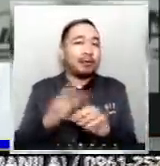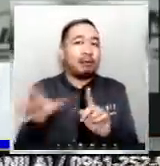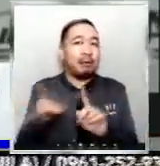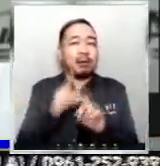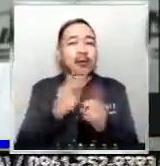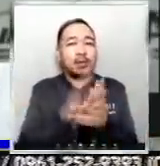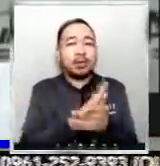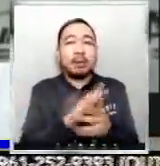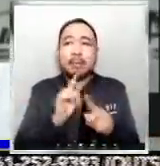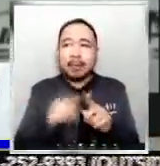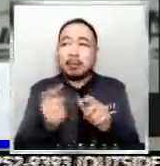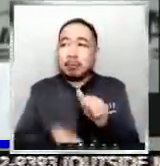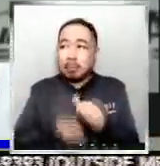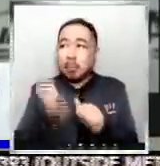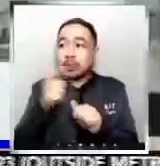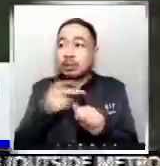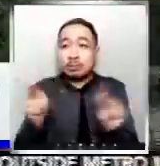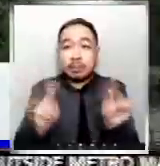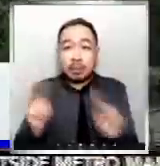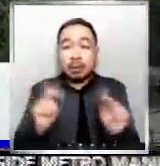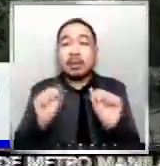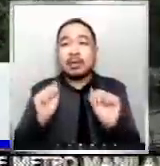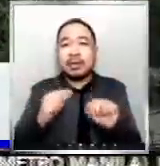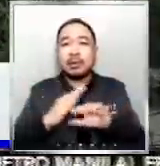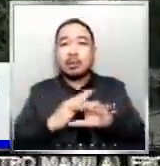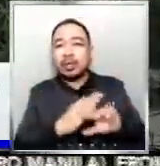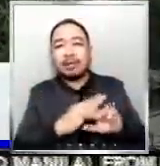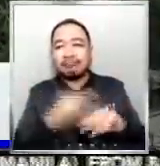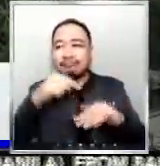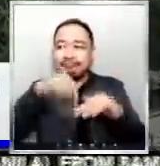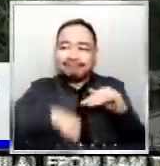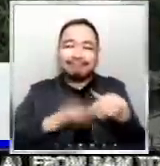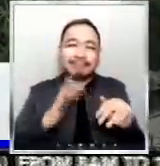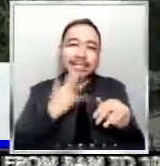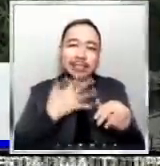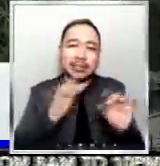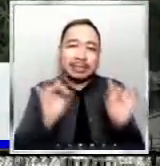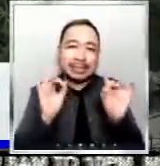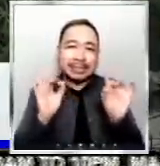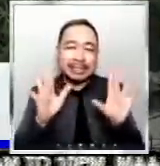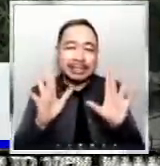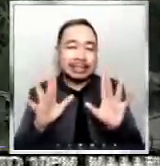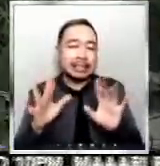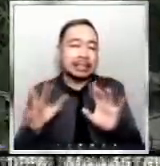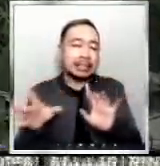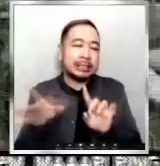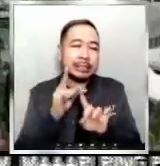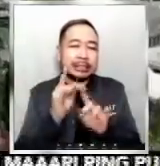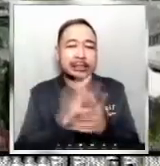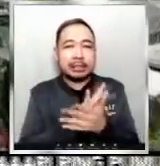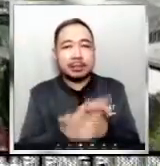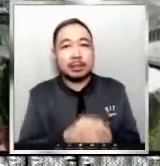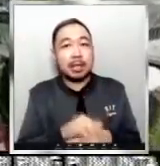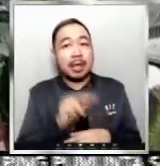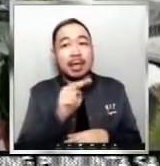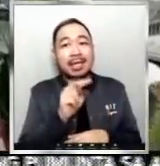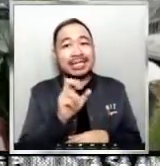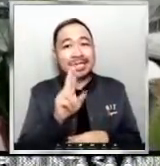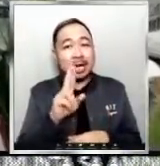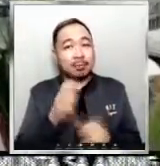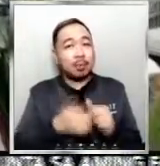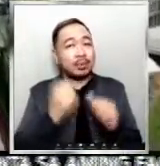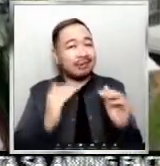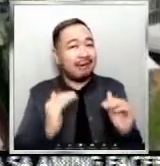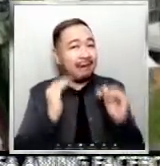it protects them from severe illness and death. Sa National Capital Region na may pinakamataas na vaccination coverage, 4 na syudad daw